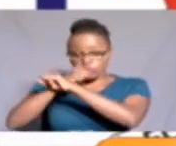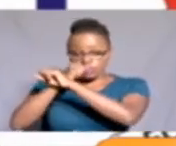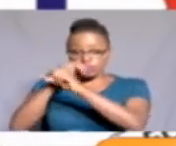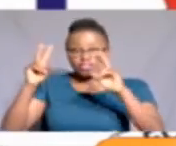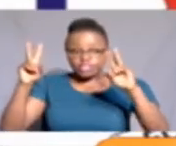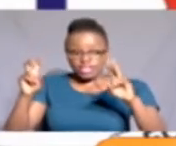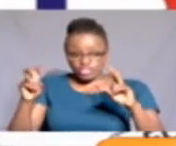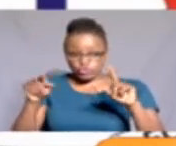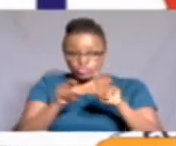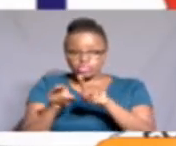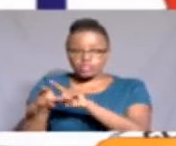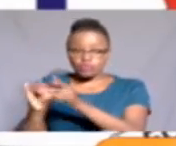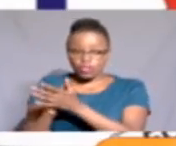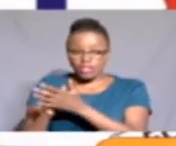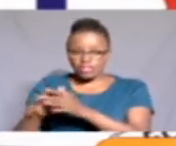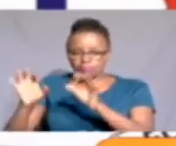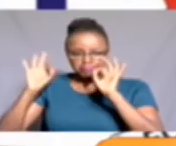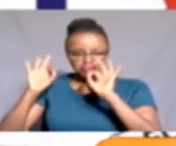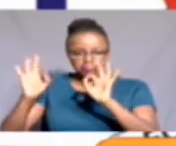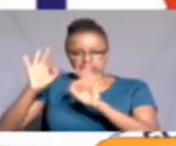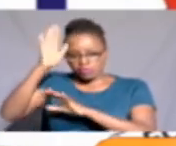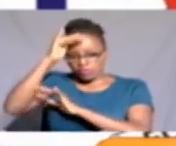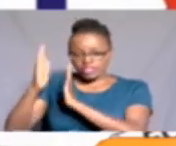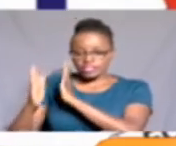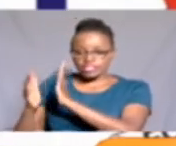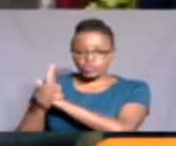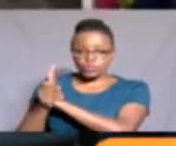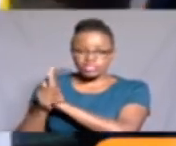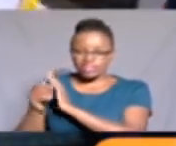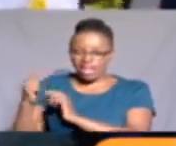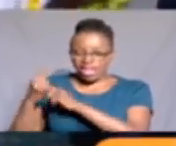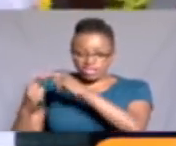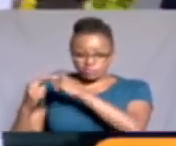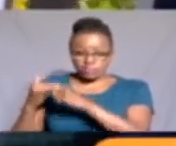matters, as well as outstanding military and security experience.